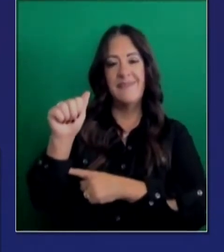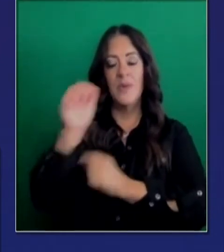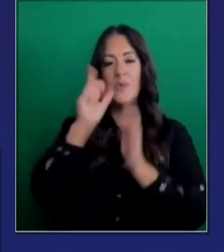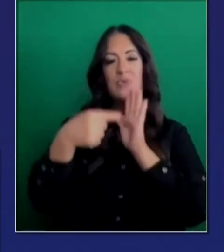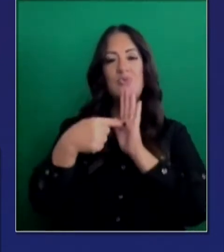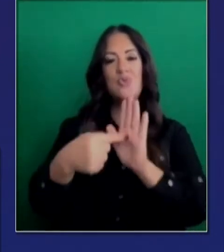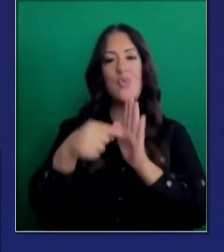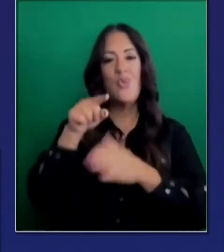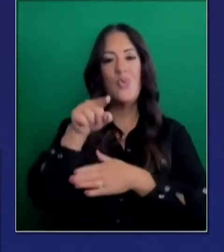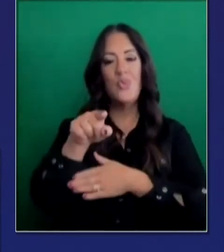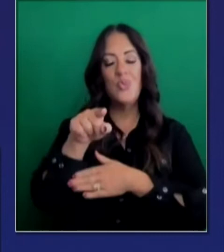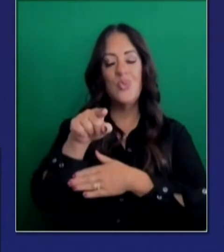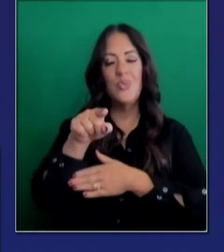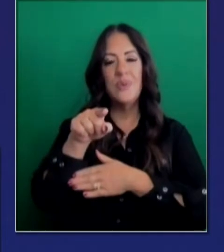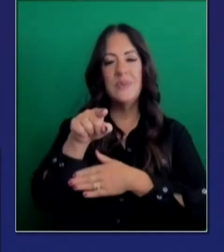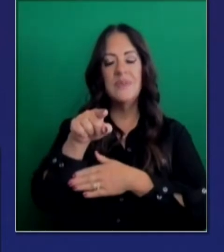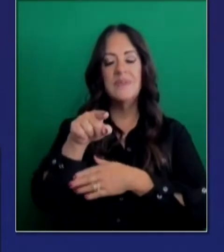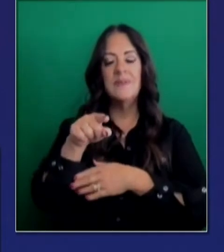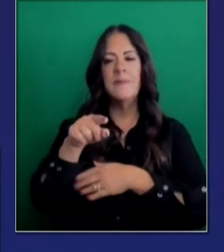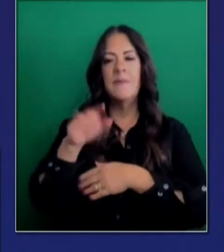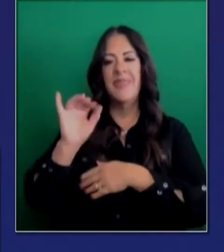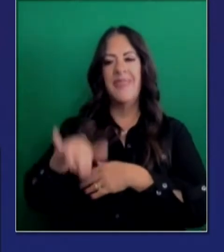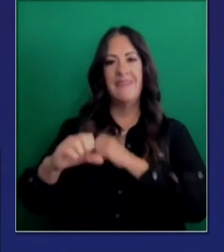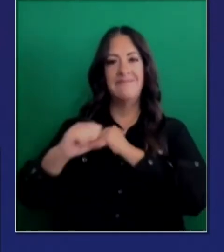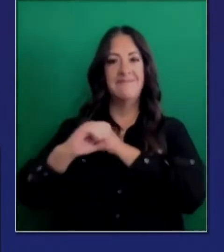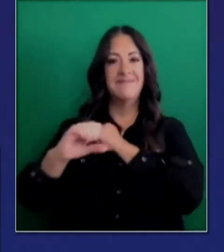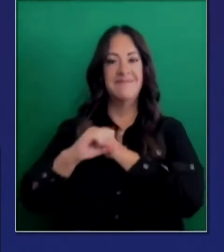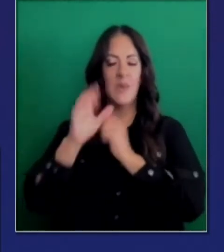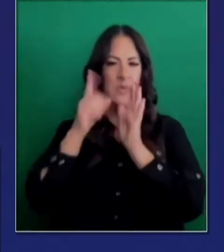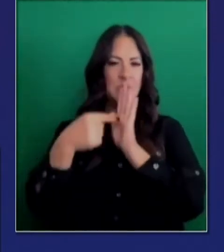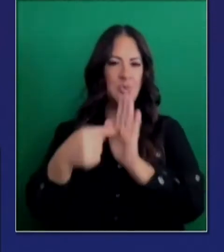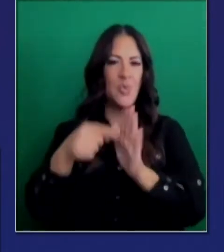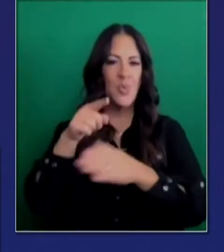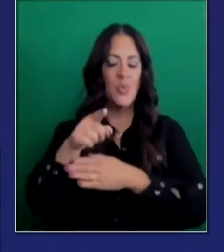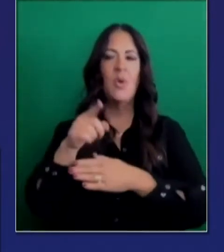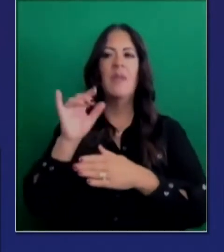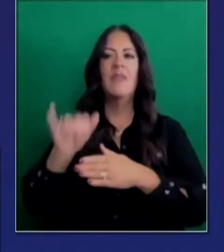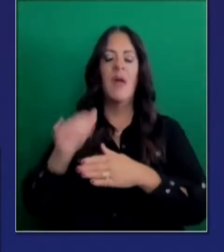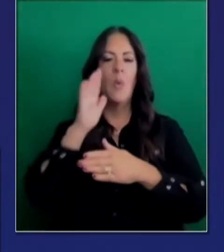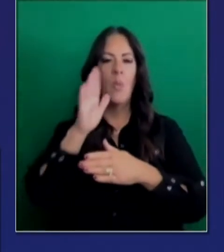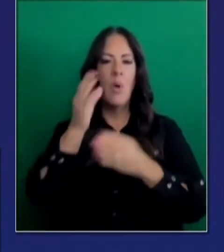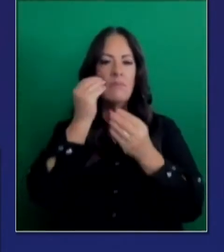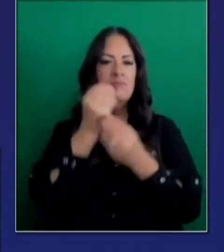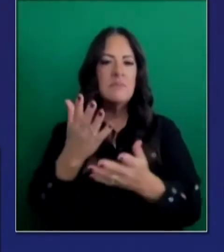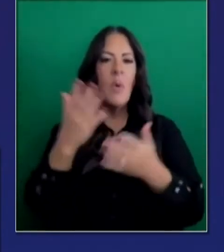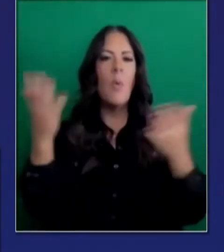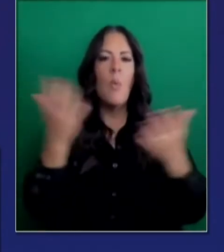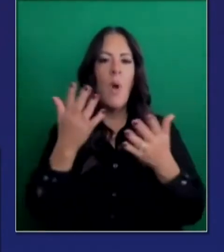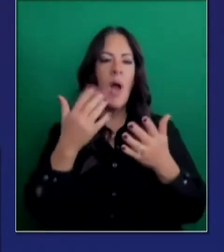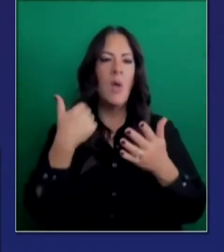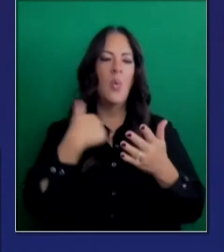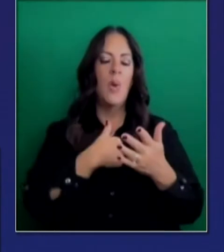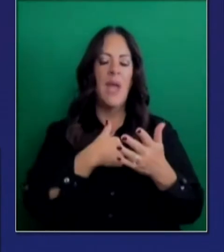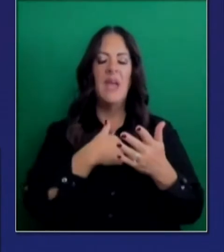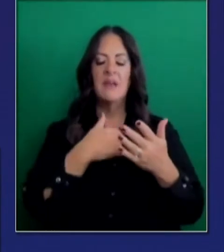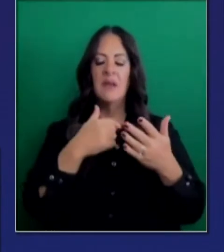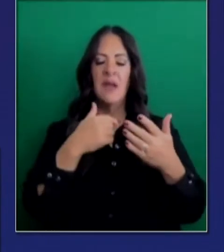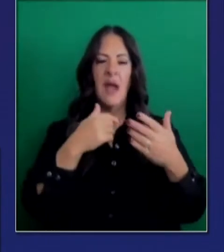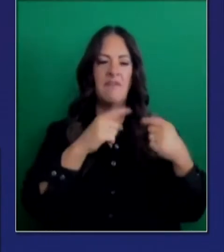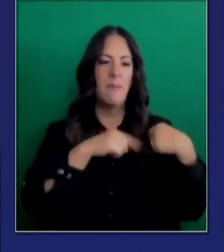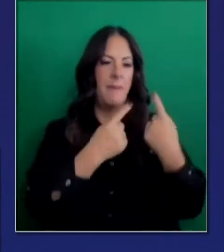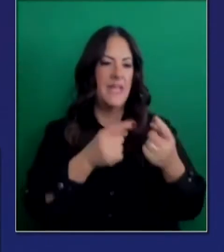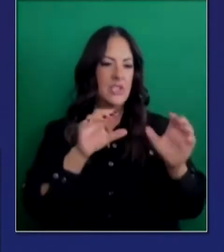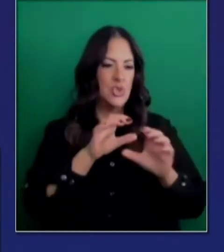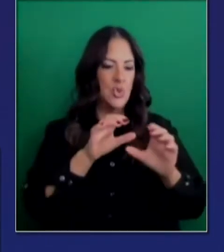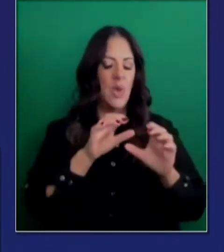messaging, build on the existing messaging package. We put out many, many different PSAs. These are just some of the PSAs related to